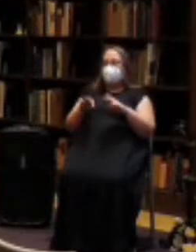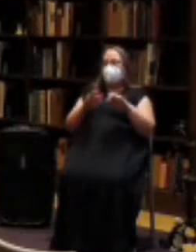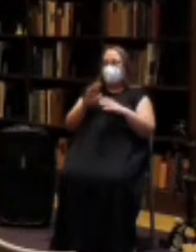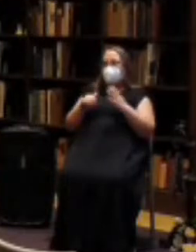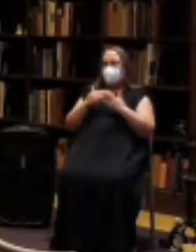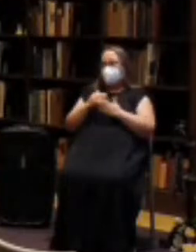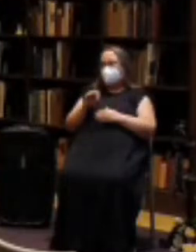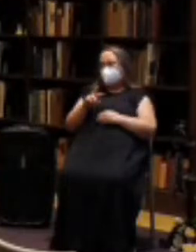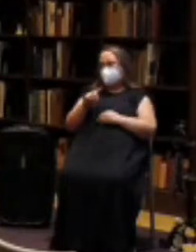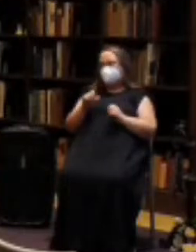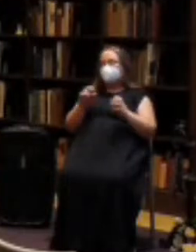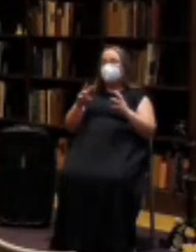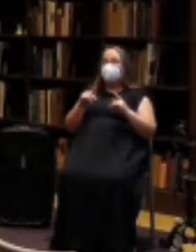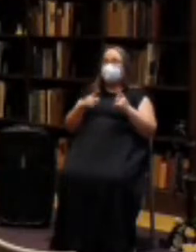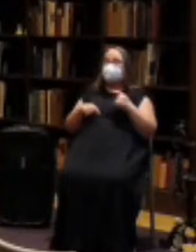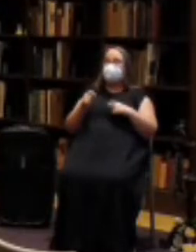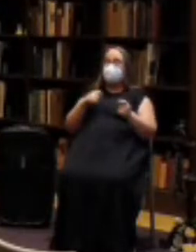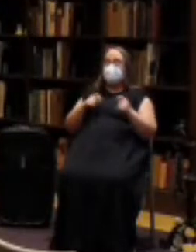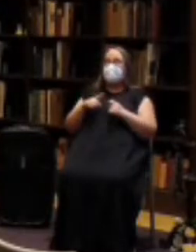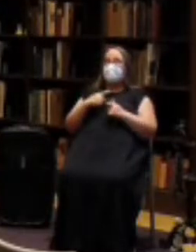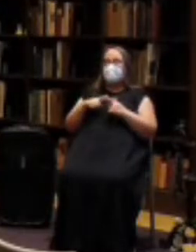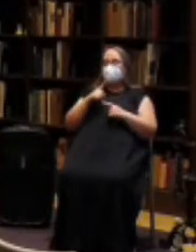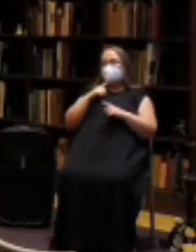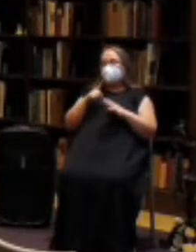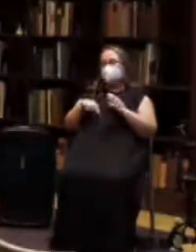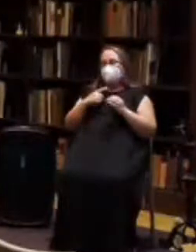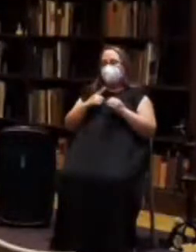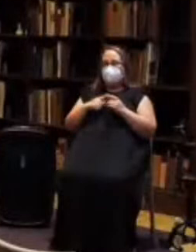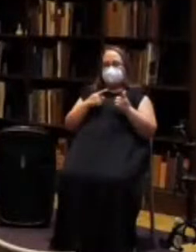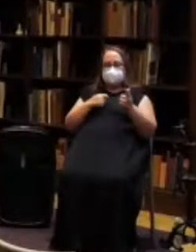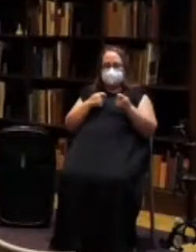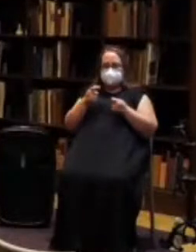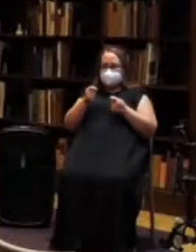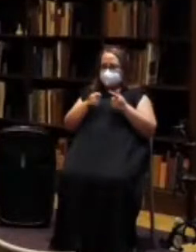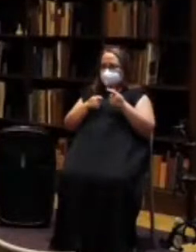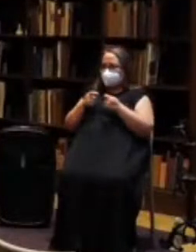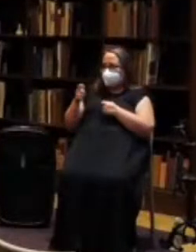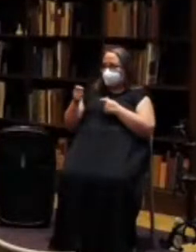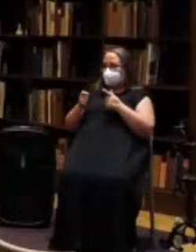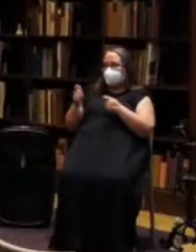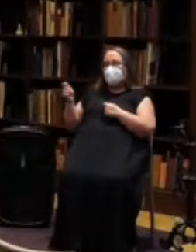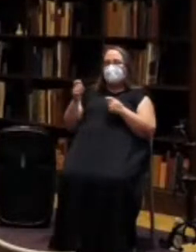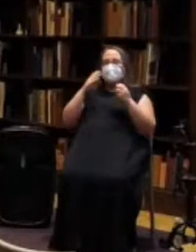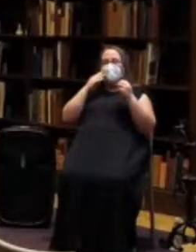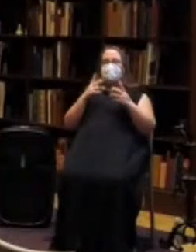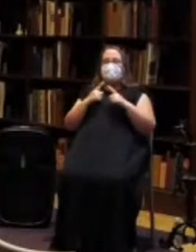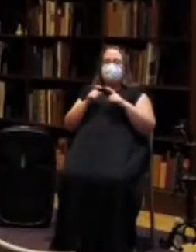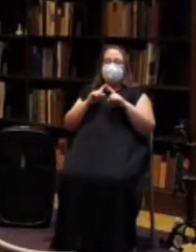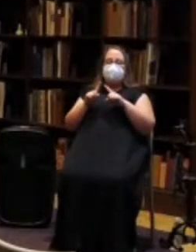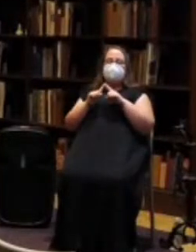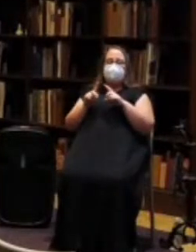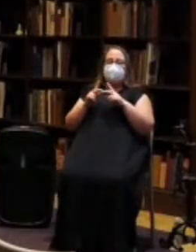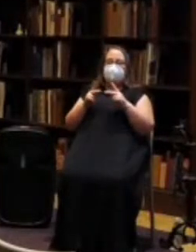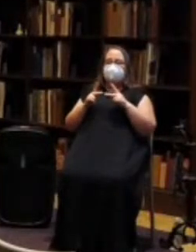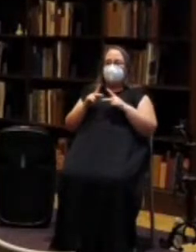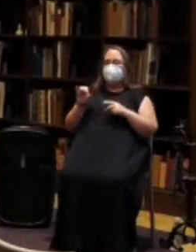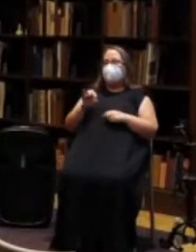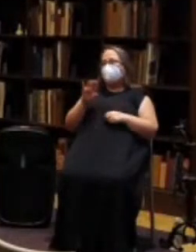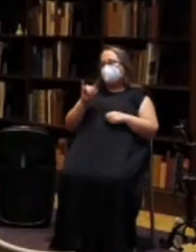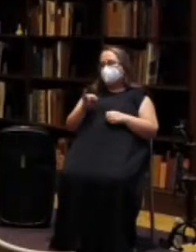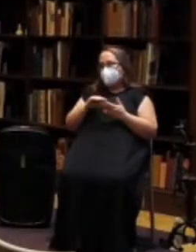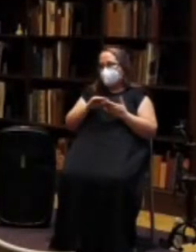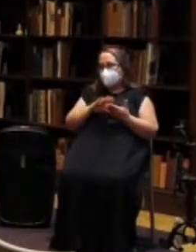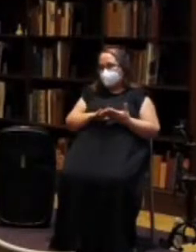all of these records. So instead, it's really about sort of teasing out material from all sorts of different places, like